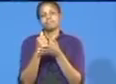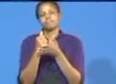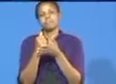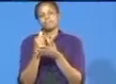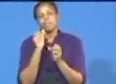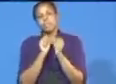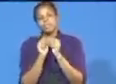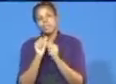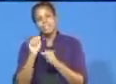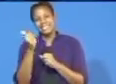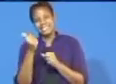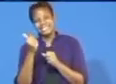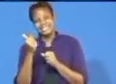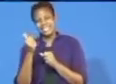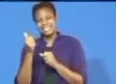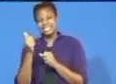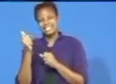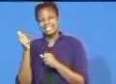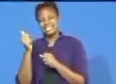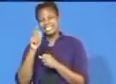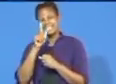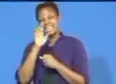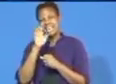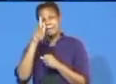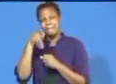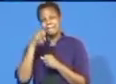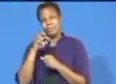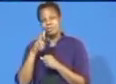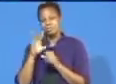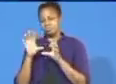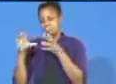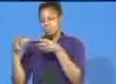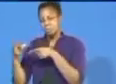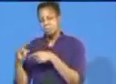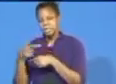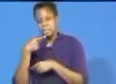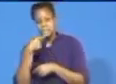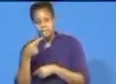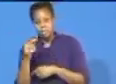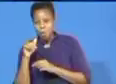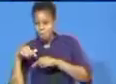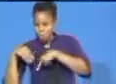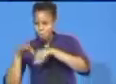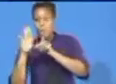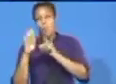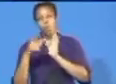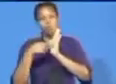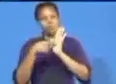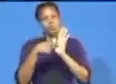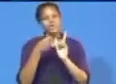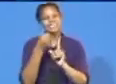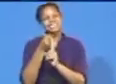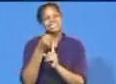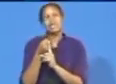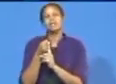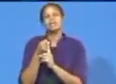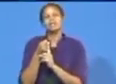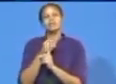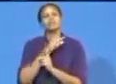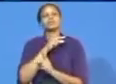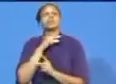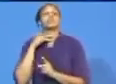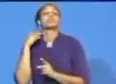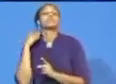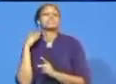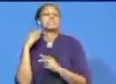And so the 10 lepers were told, go show yourself to the